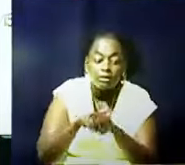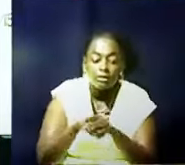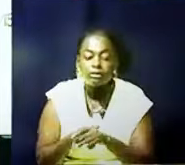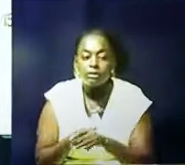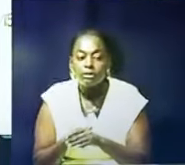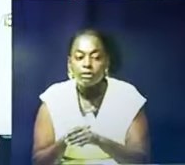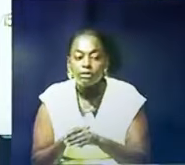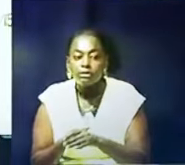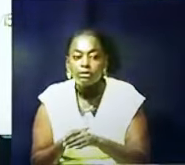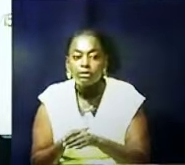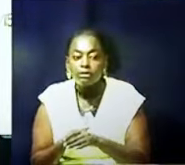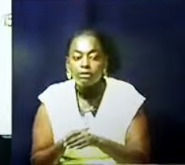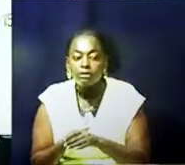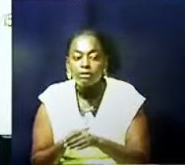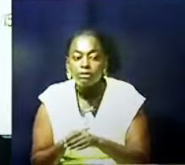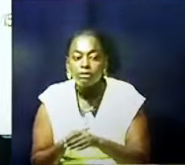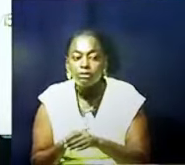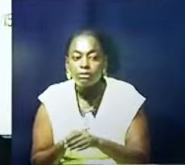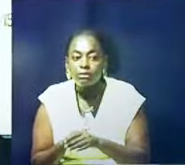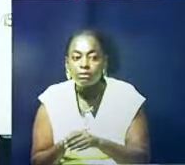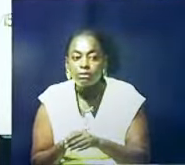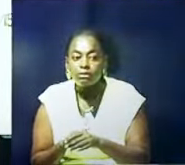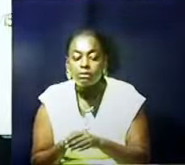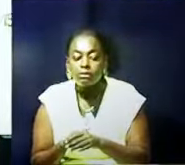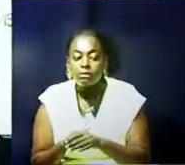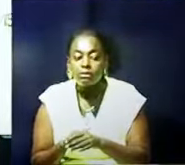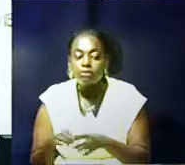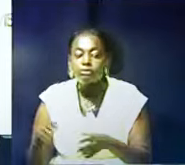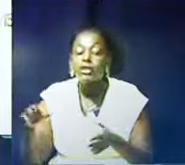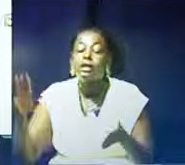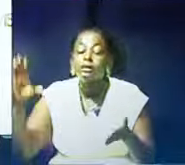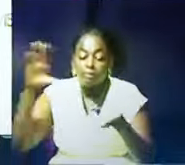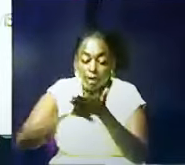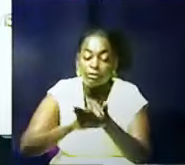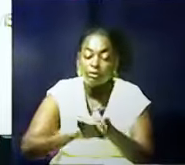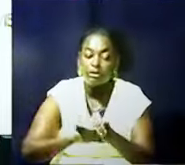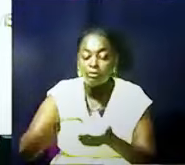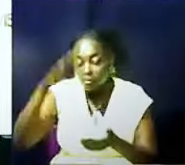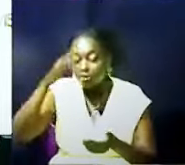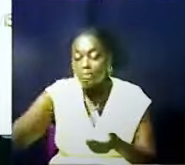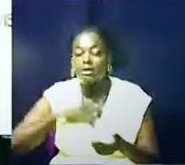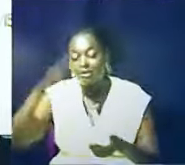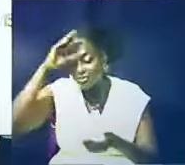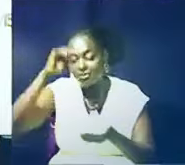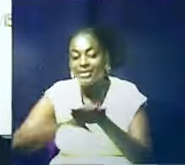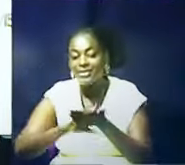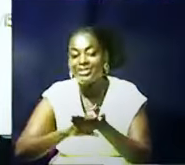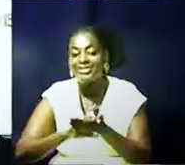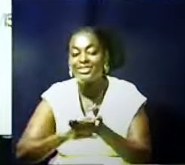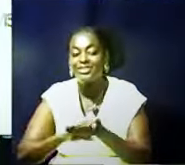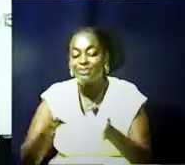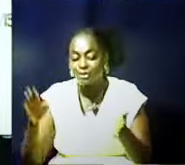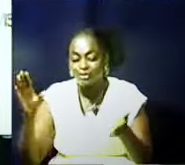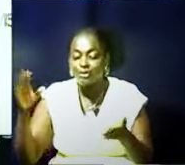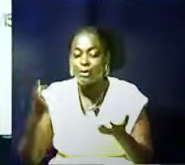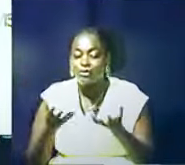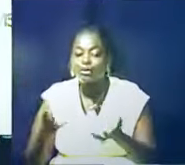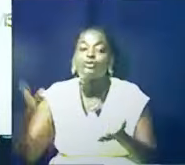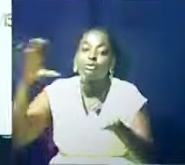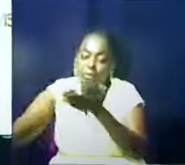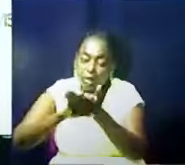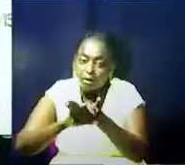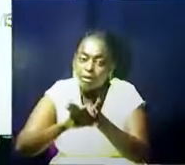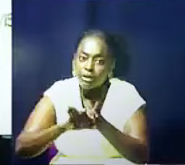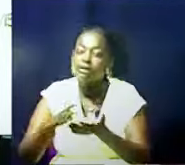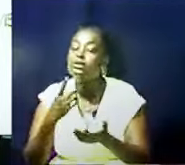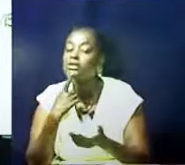for a woman who has calf, or one and two. We should see a mom pie or do your poor bar or one and